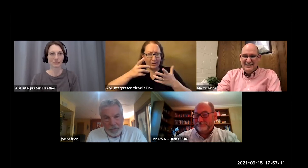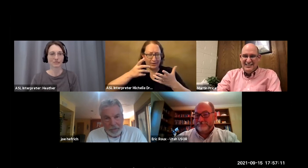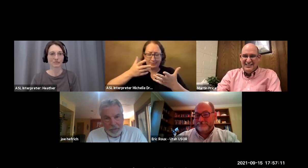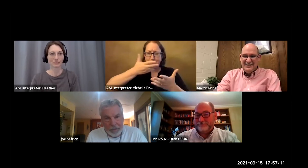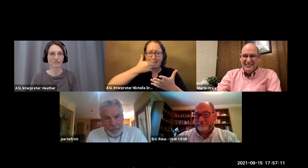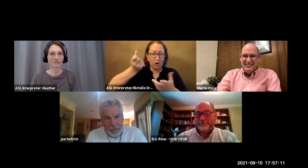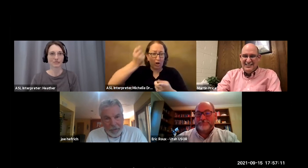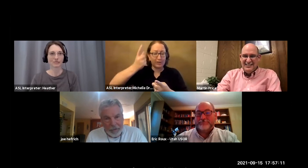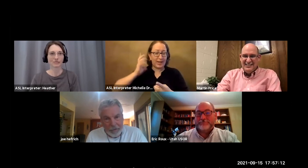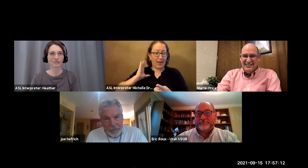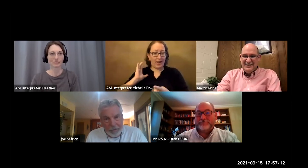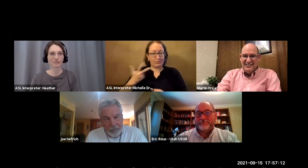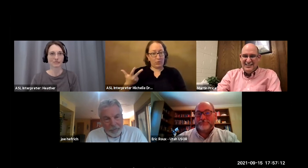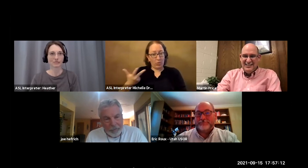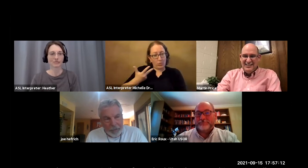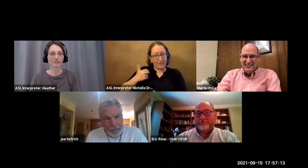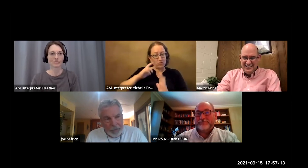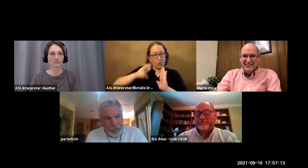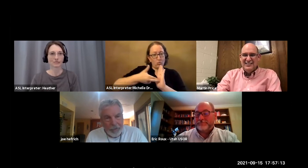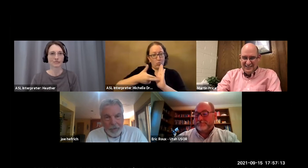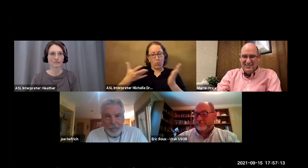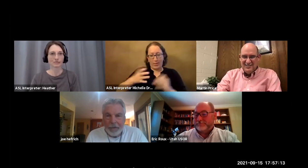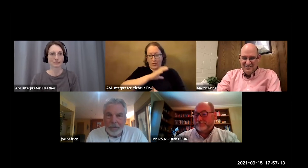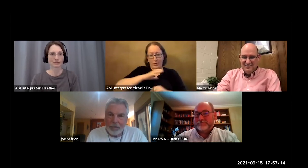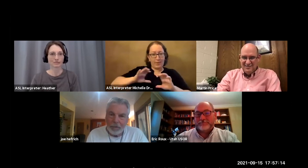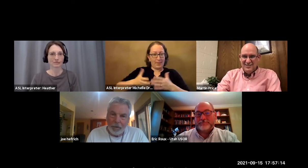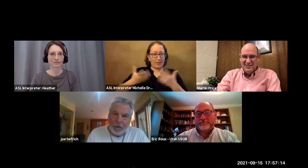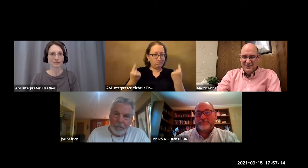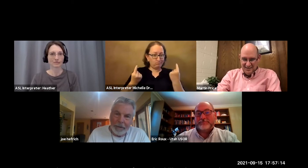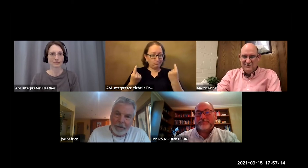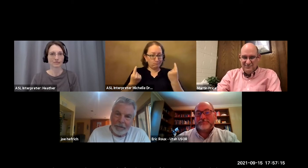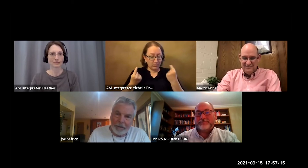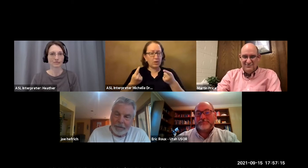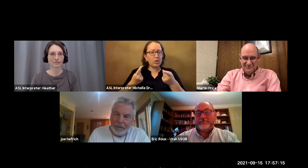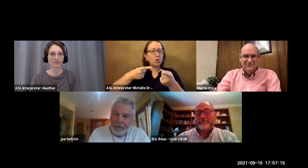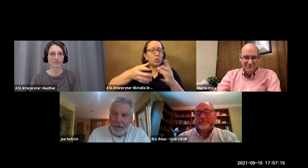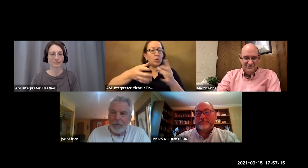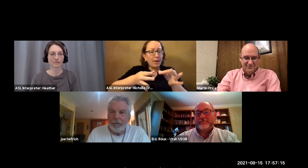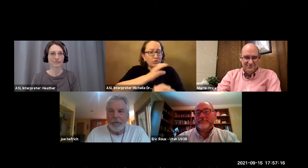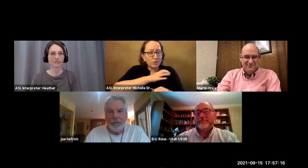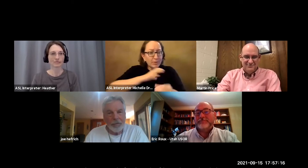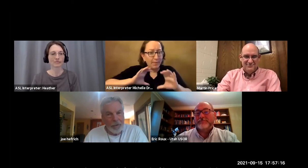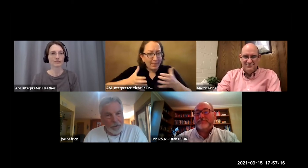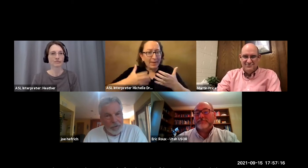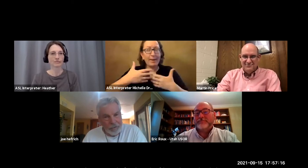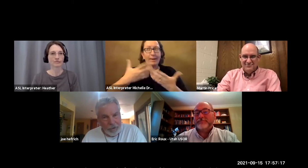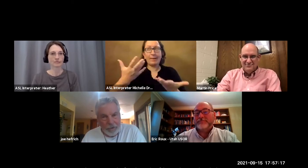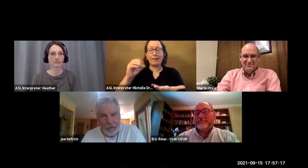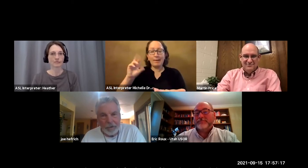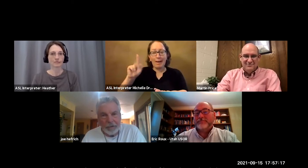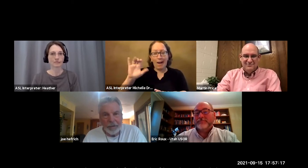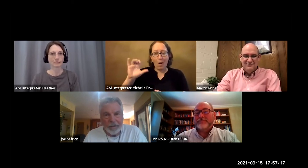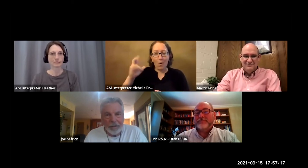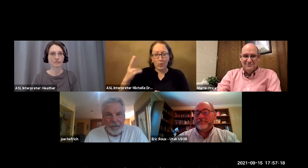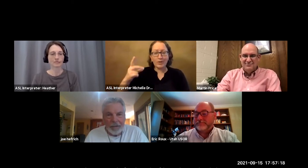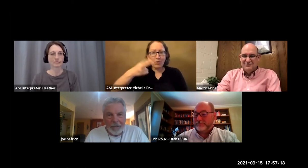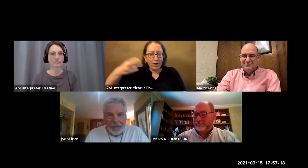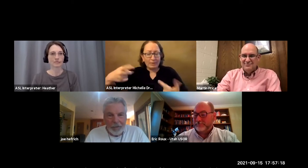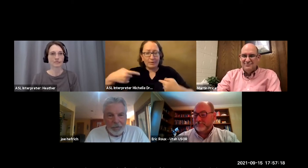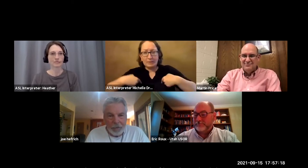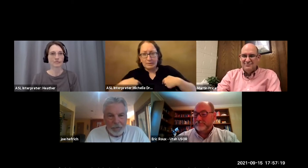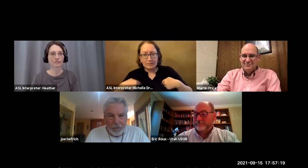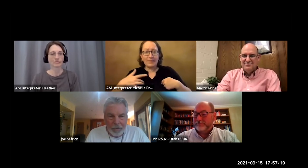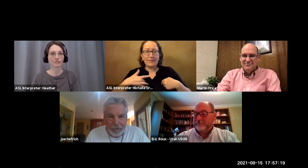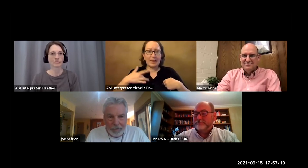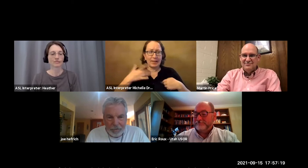us. And like the committees you talk about and outreach for hard of hearing